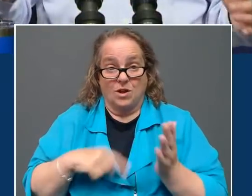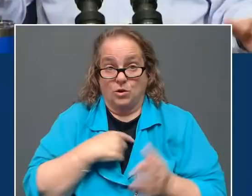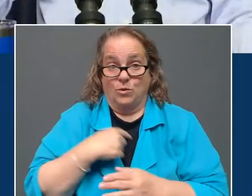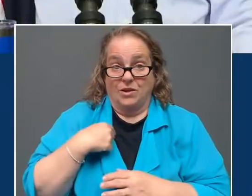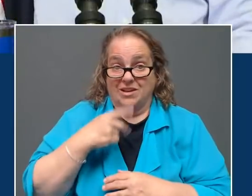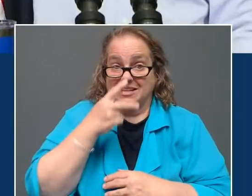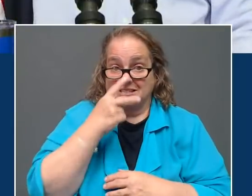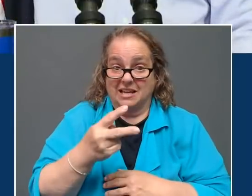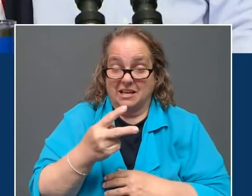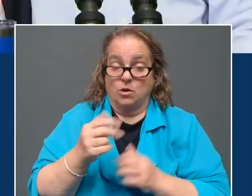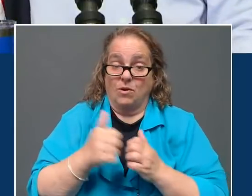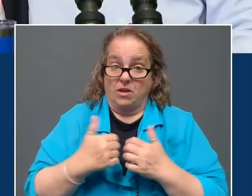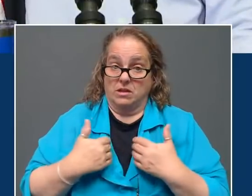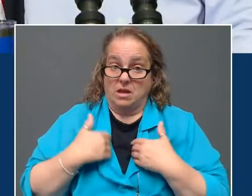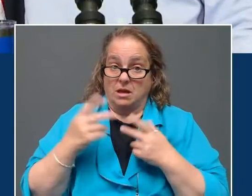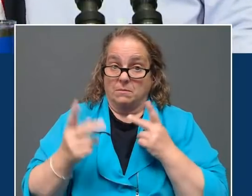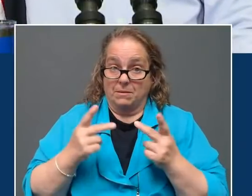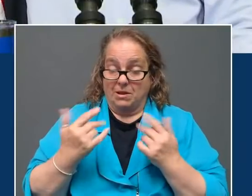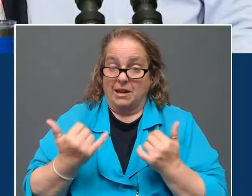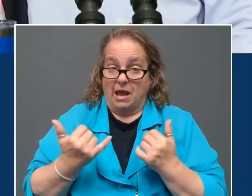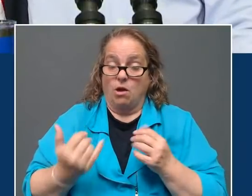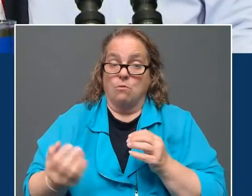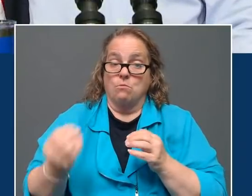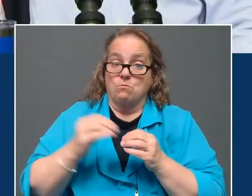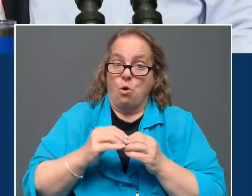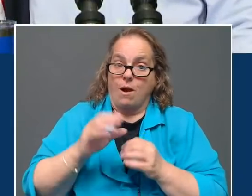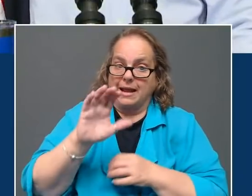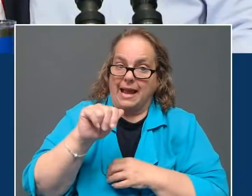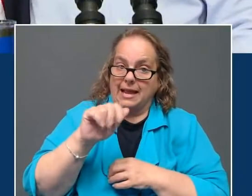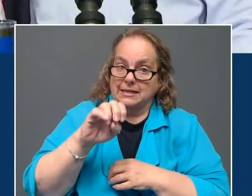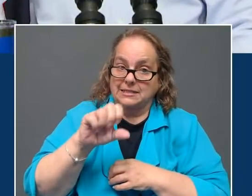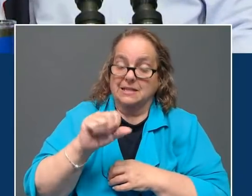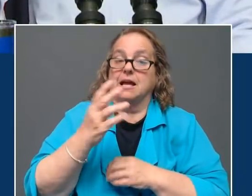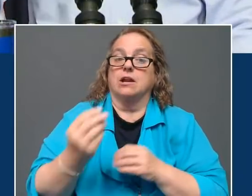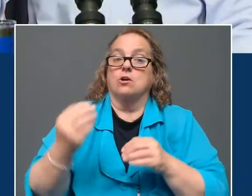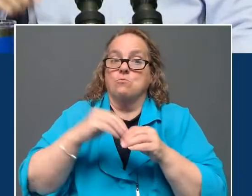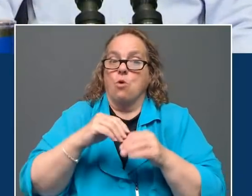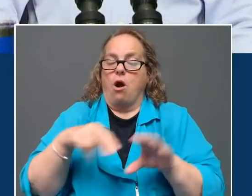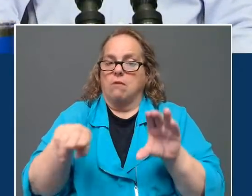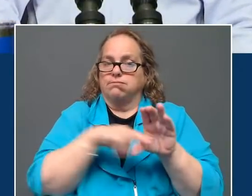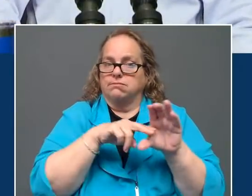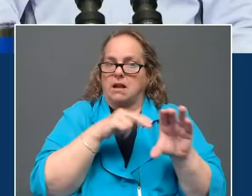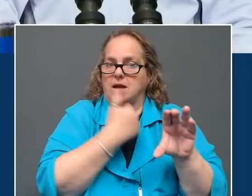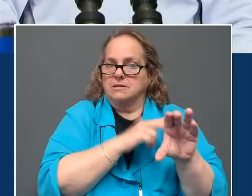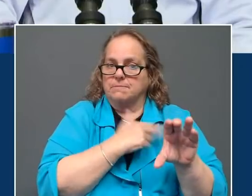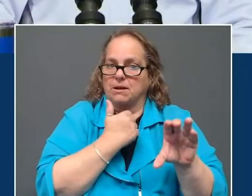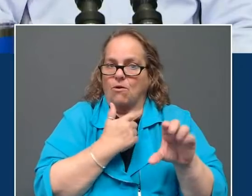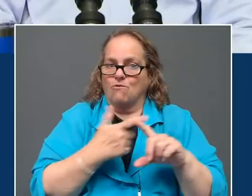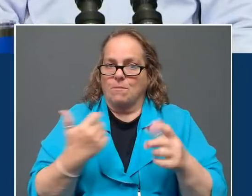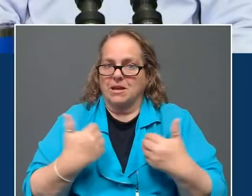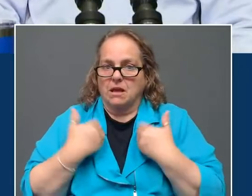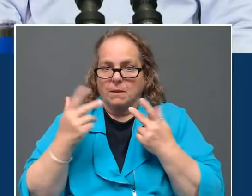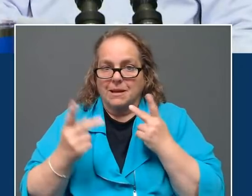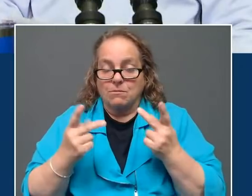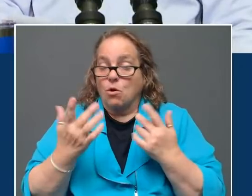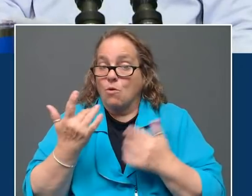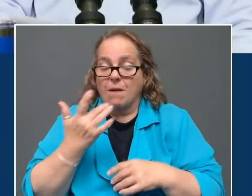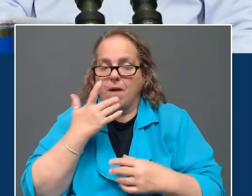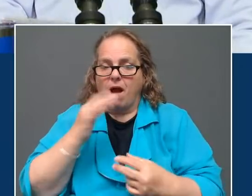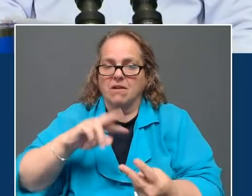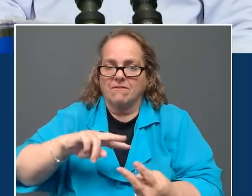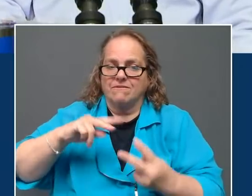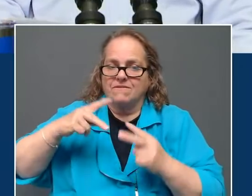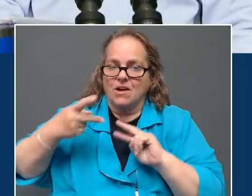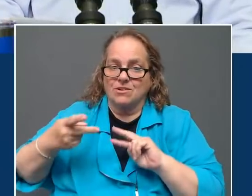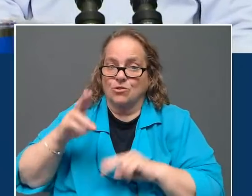people, again, is an increase in cases and hospitalizations out there, primarily because of the variants. Today, if we